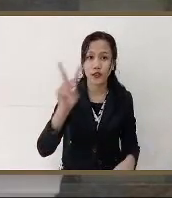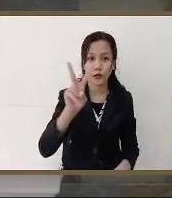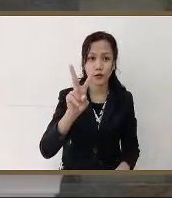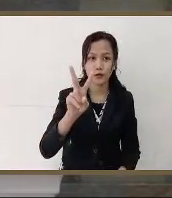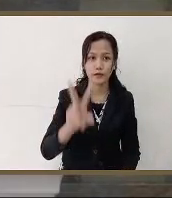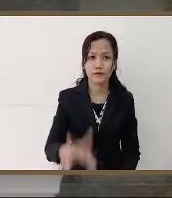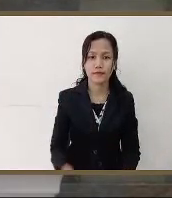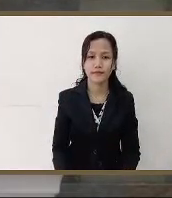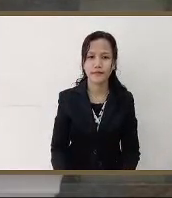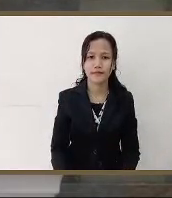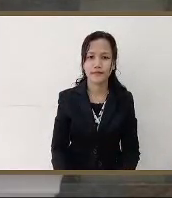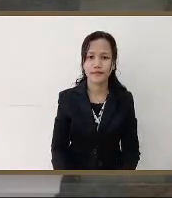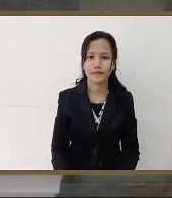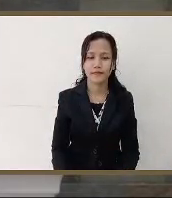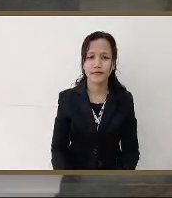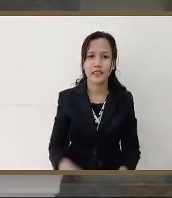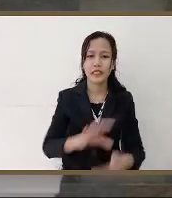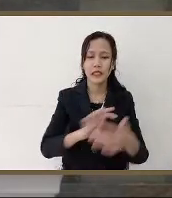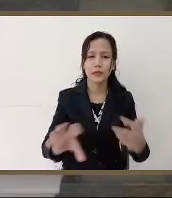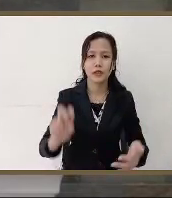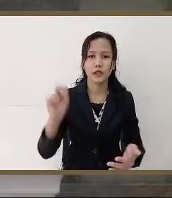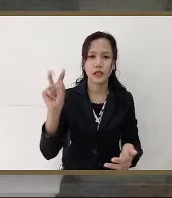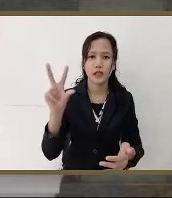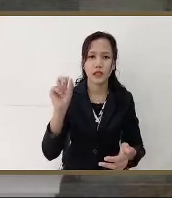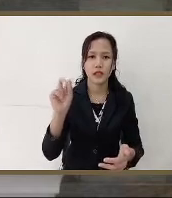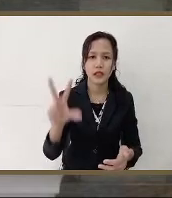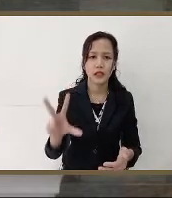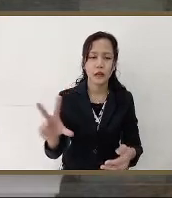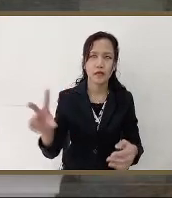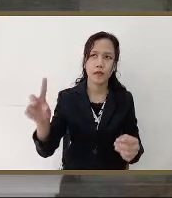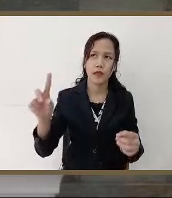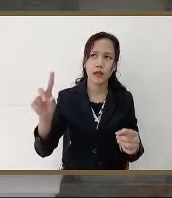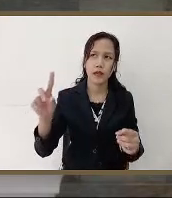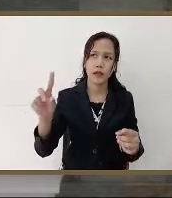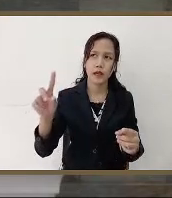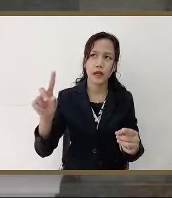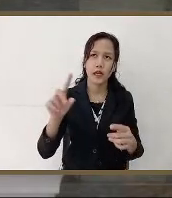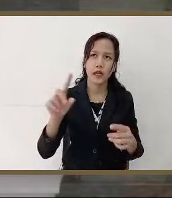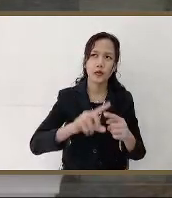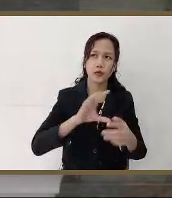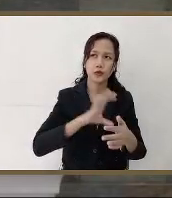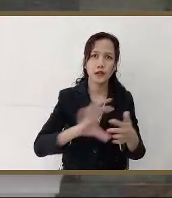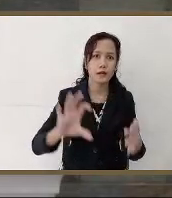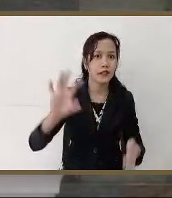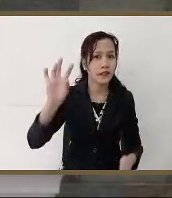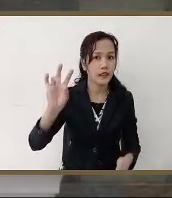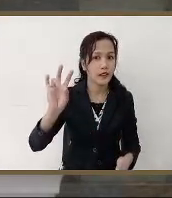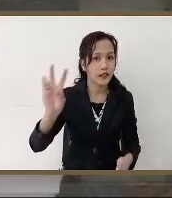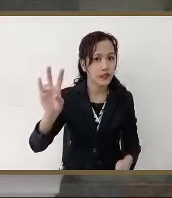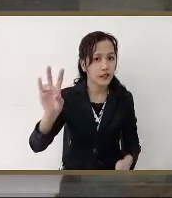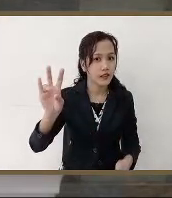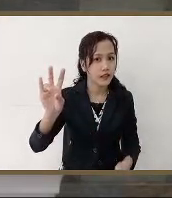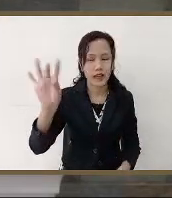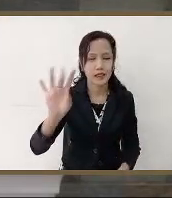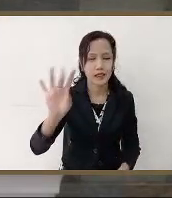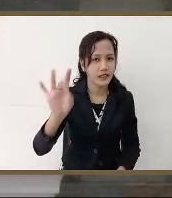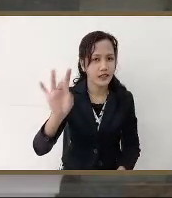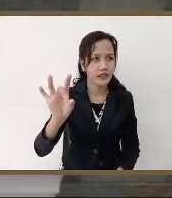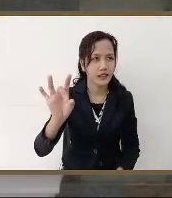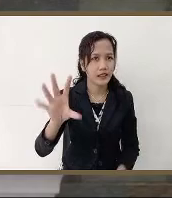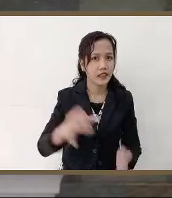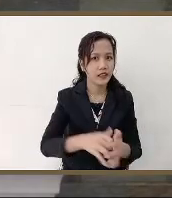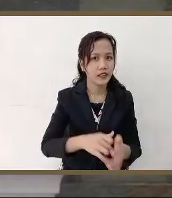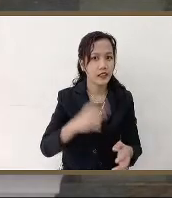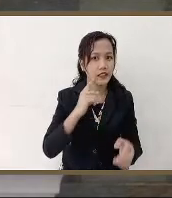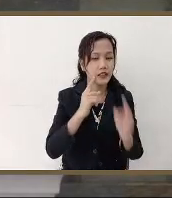Okay? Yung chapter 13 hanggang chapter 18, yan po ay tumutukoy sa